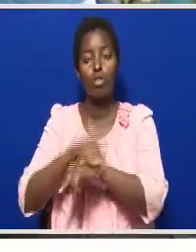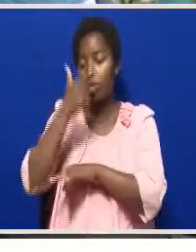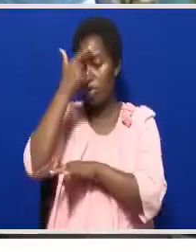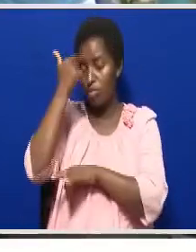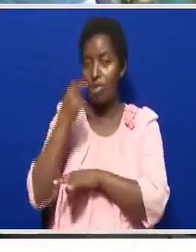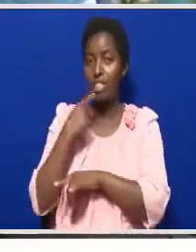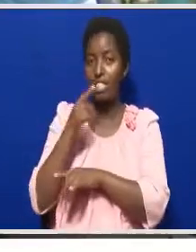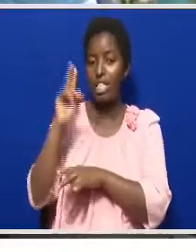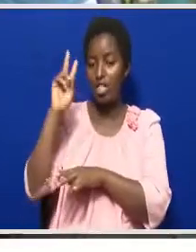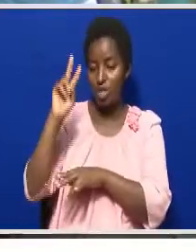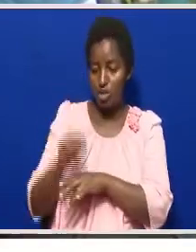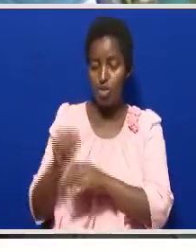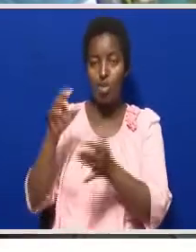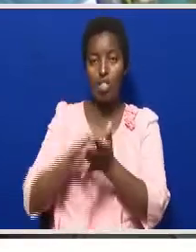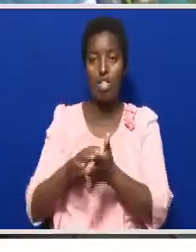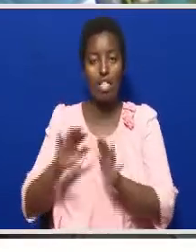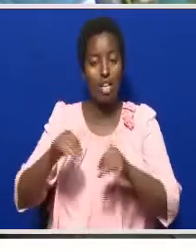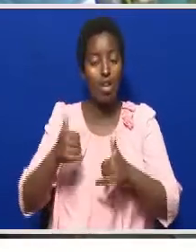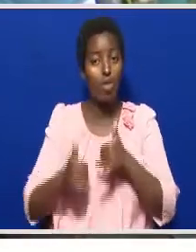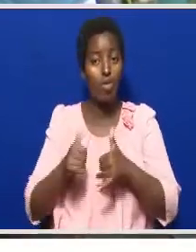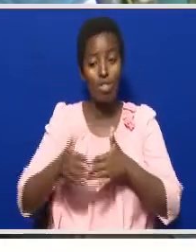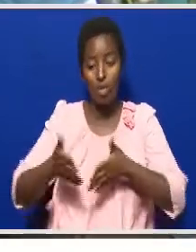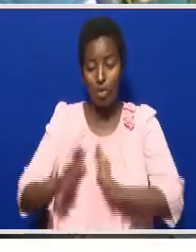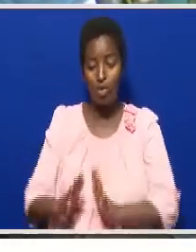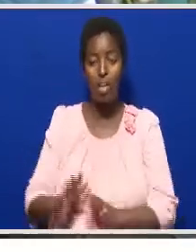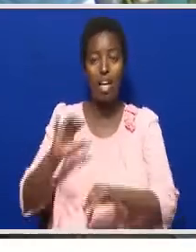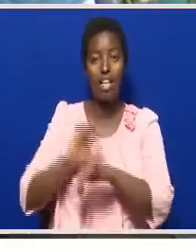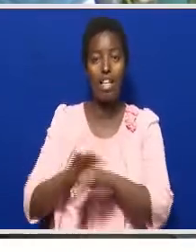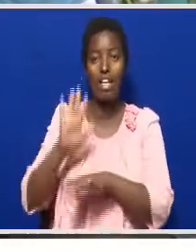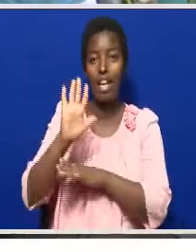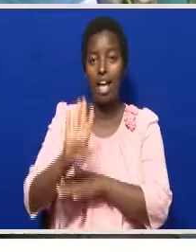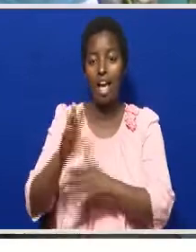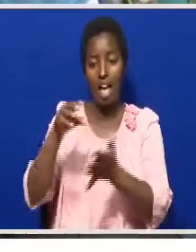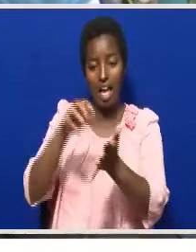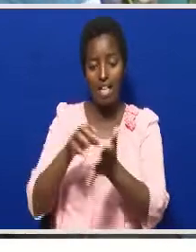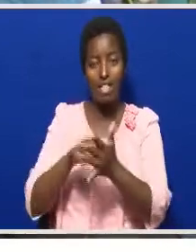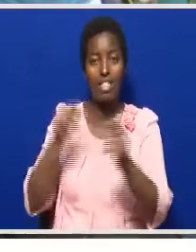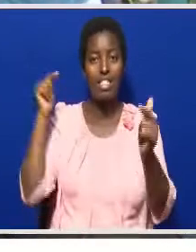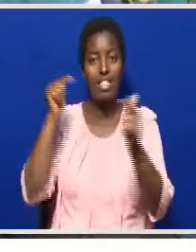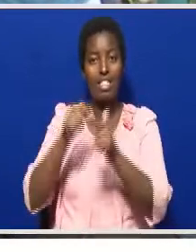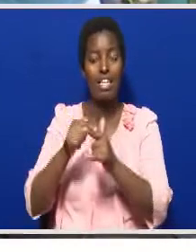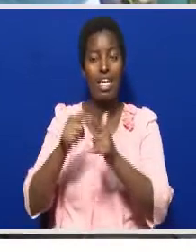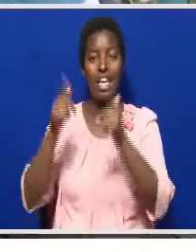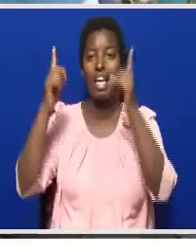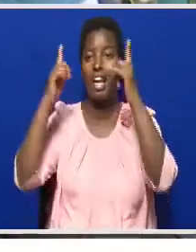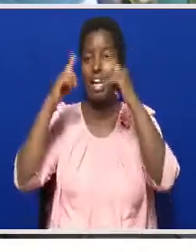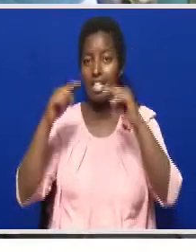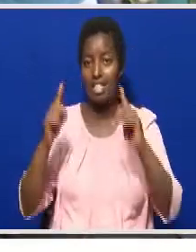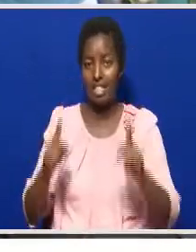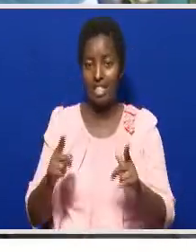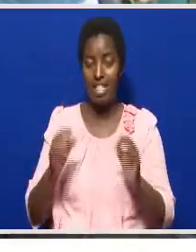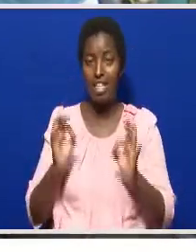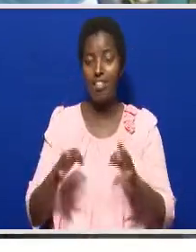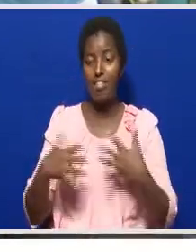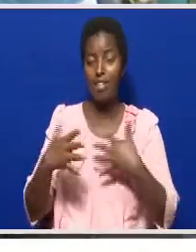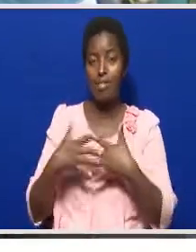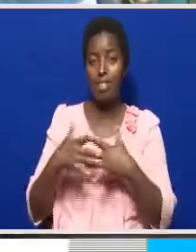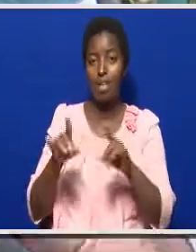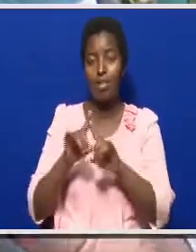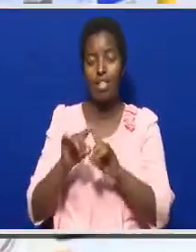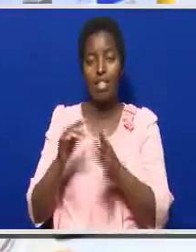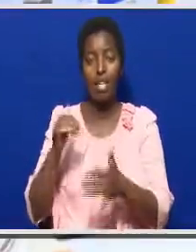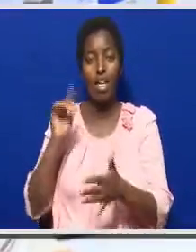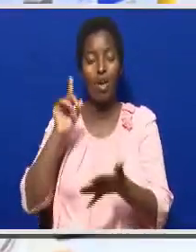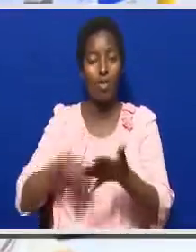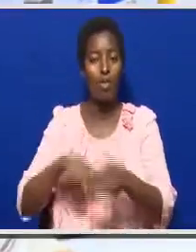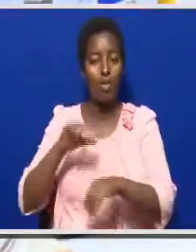alikataa makosa. Je, ni kwa njia gani anaweza kuwasilisha hoja zake mpaka aweze kusalimika, au kama atafungwa na nafuu gani